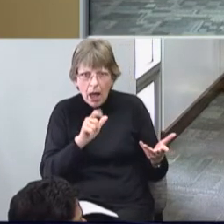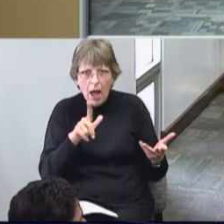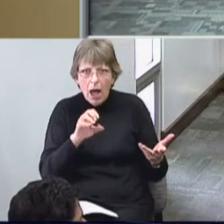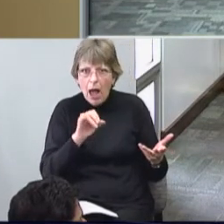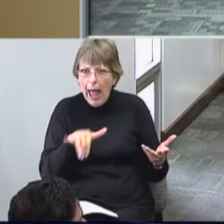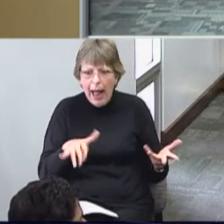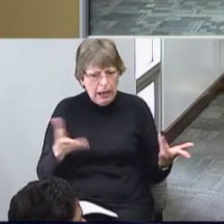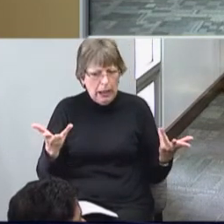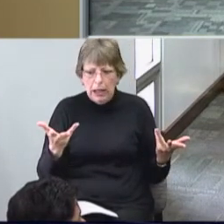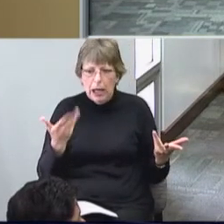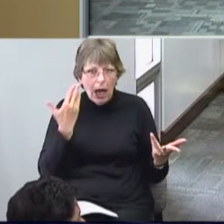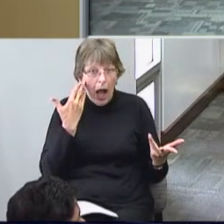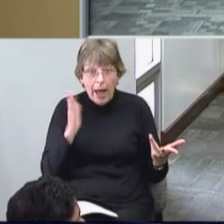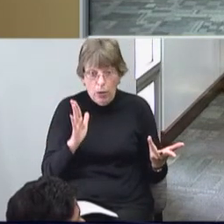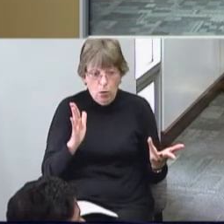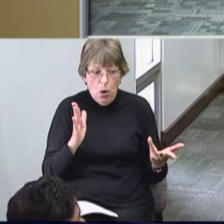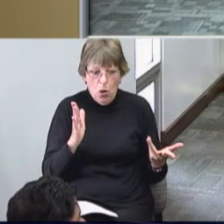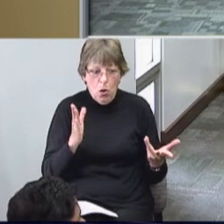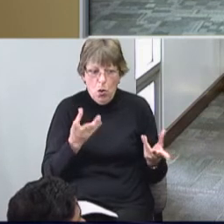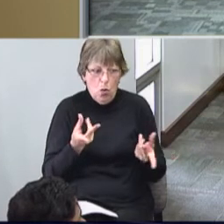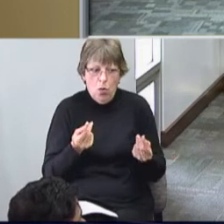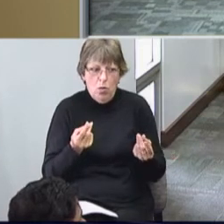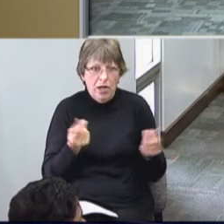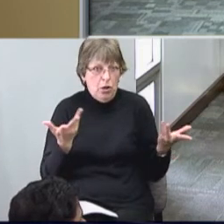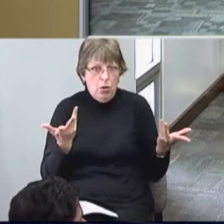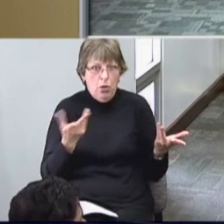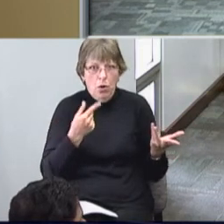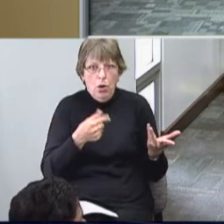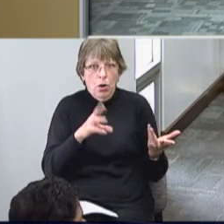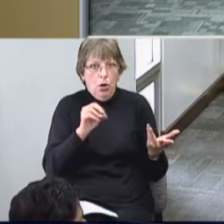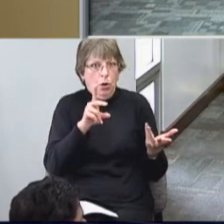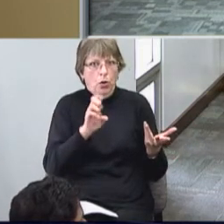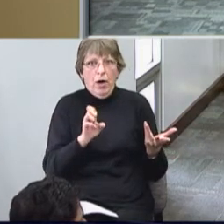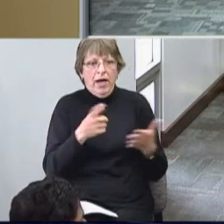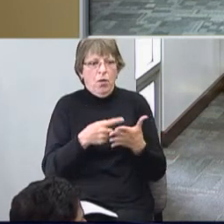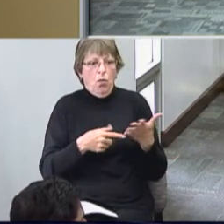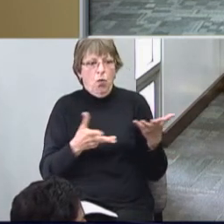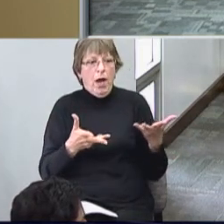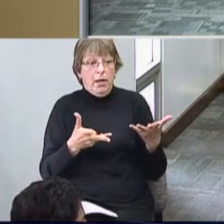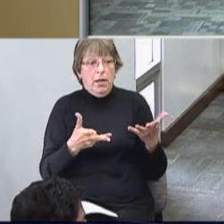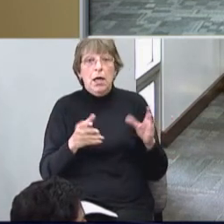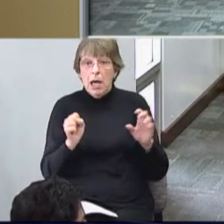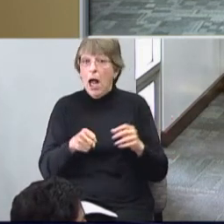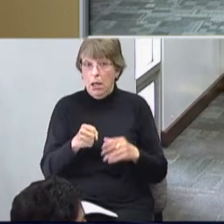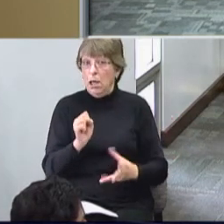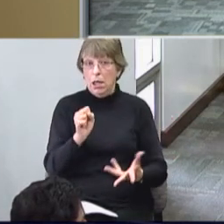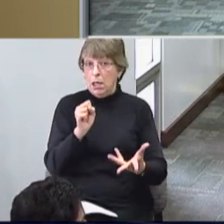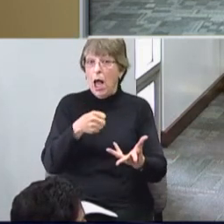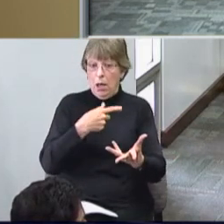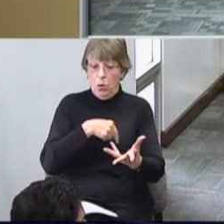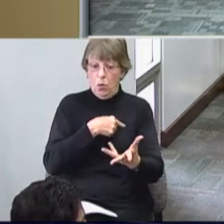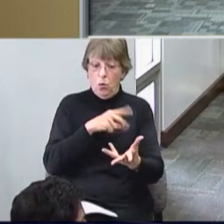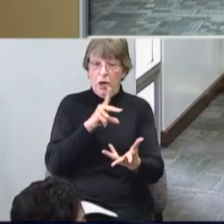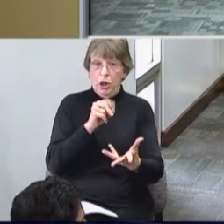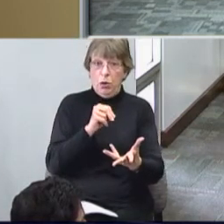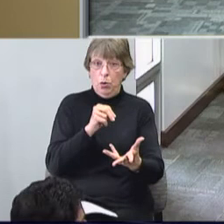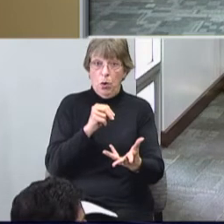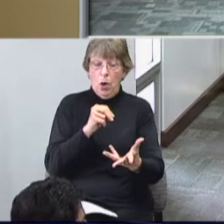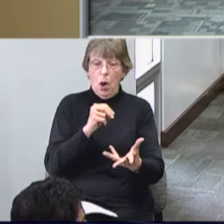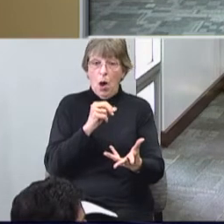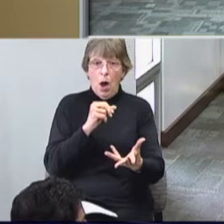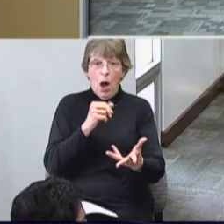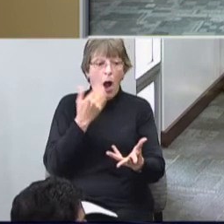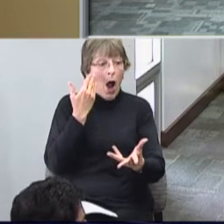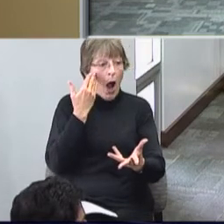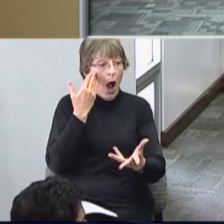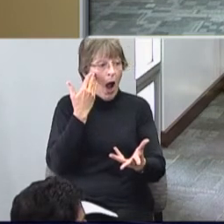other do we typically grade those, or is there anybody from Yeah, we do. streets Yeah, that we would know do. that? We do? Yeah, I'm not aware of